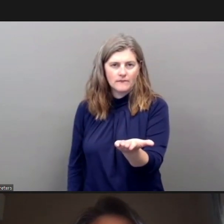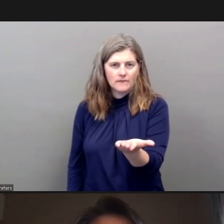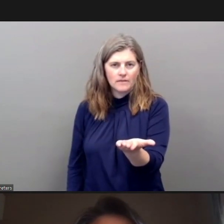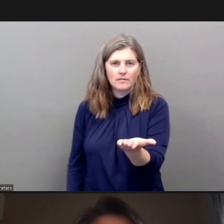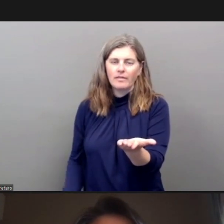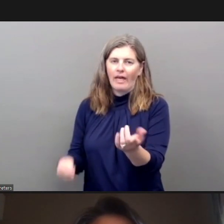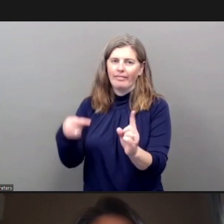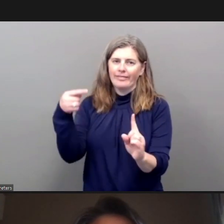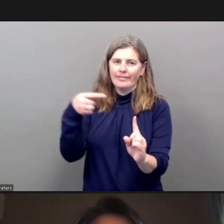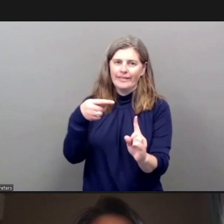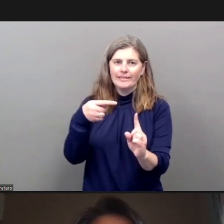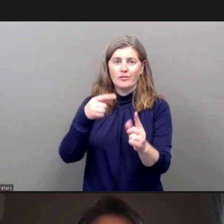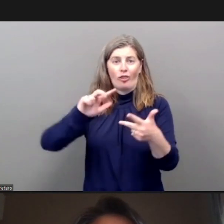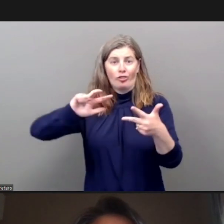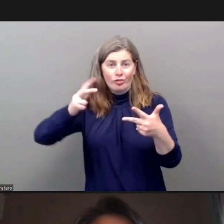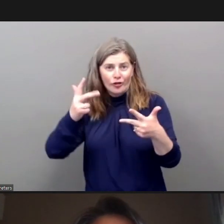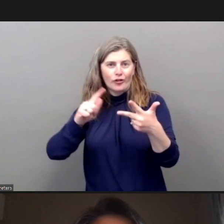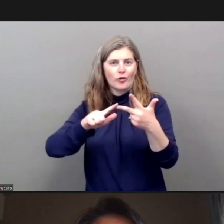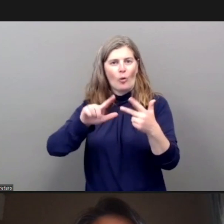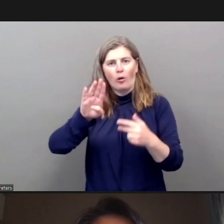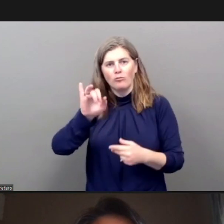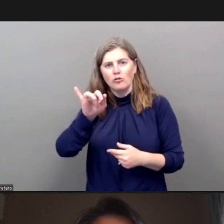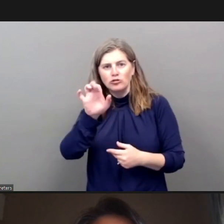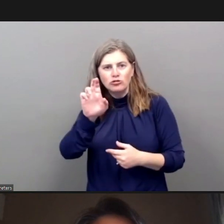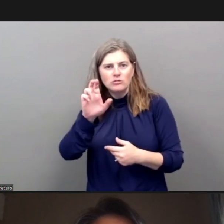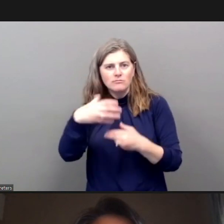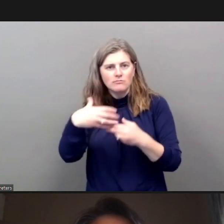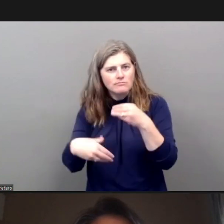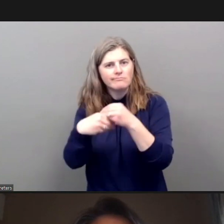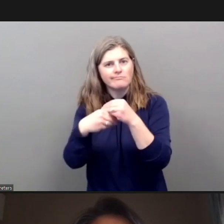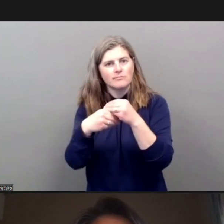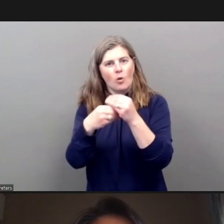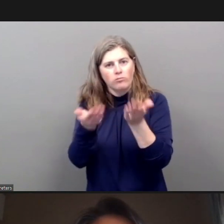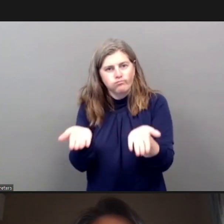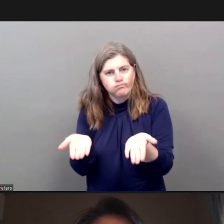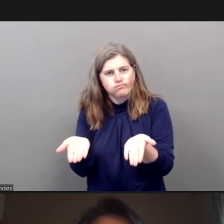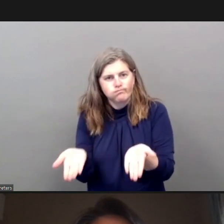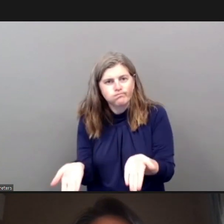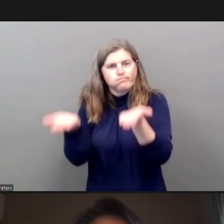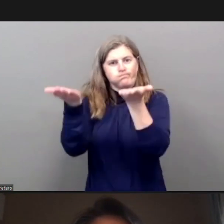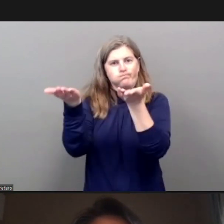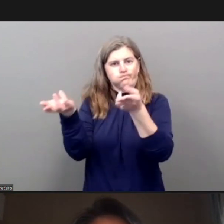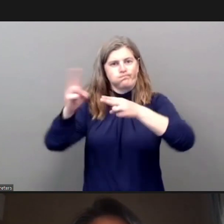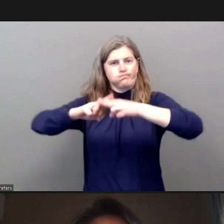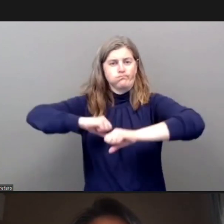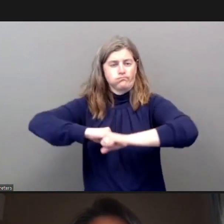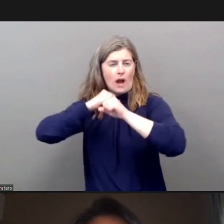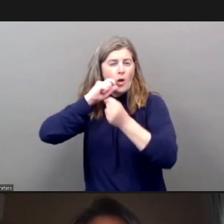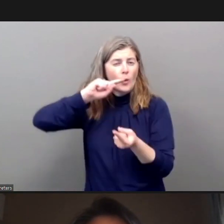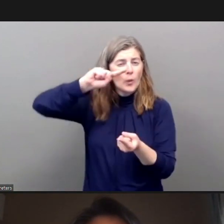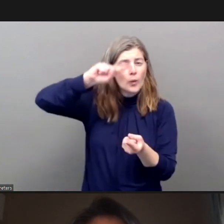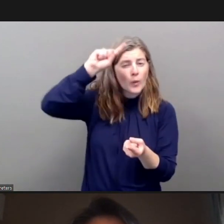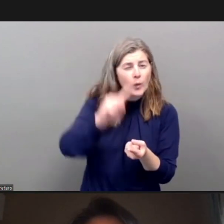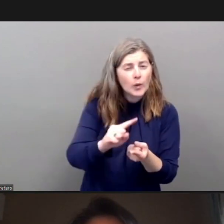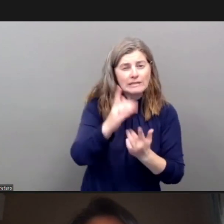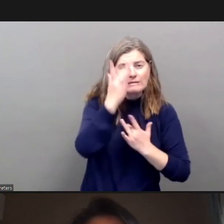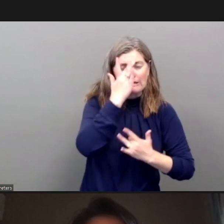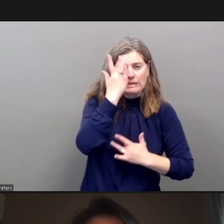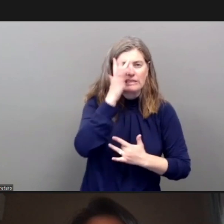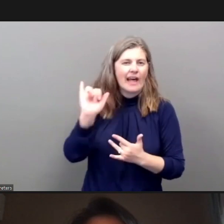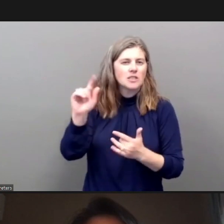that an additional dose of the vaccine will significantly reduce disease in this case for this particular